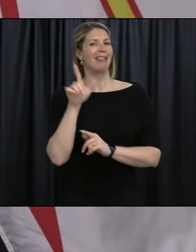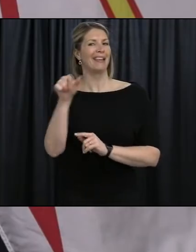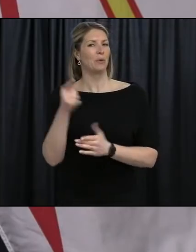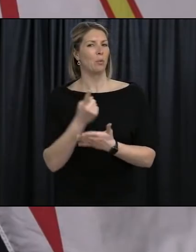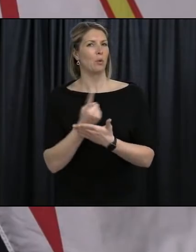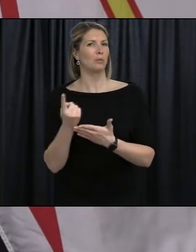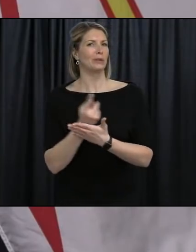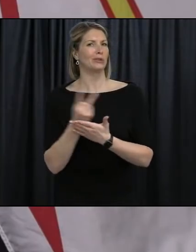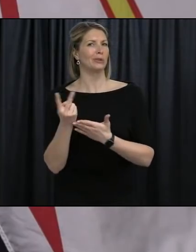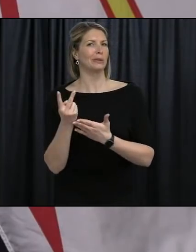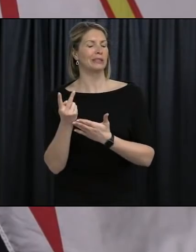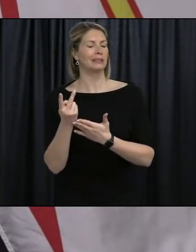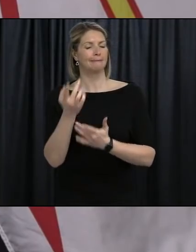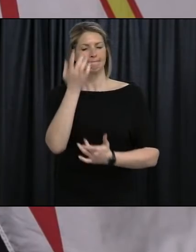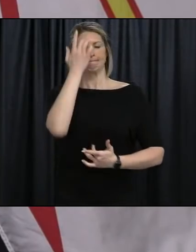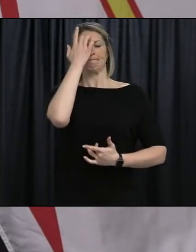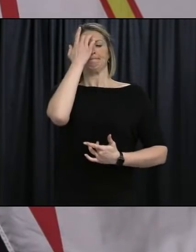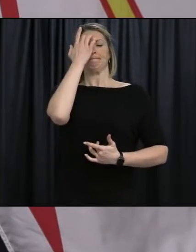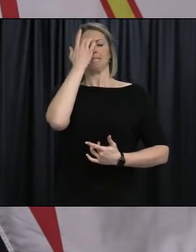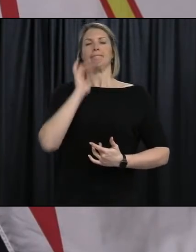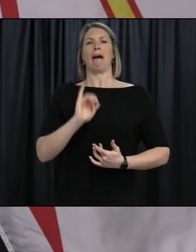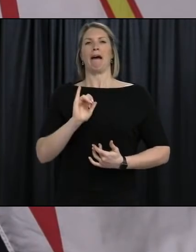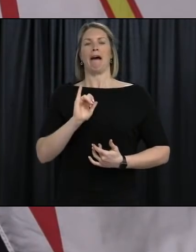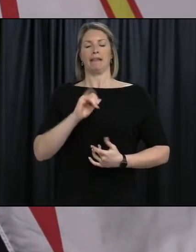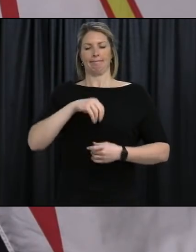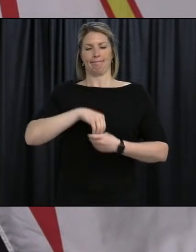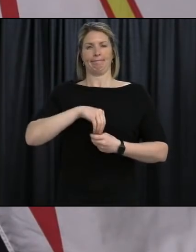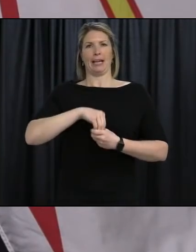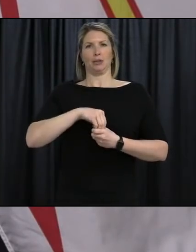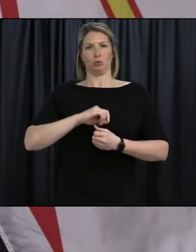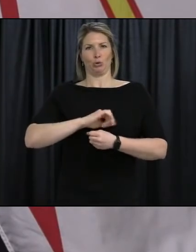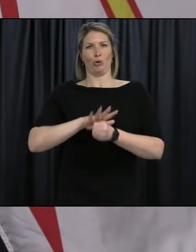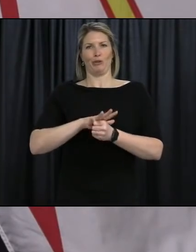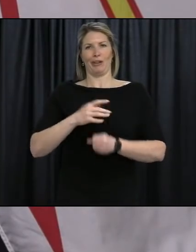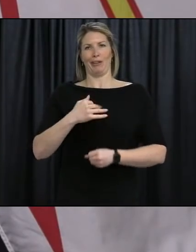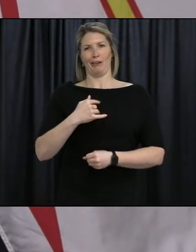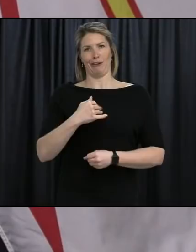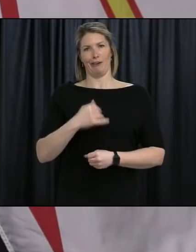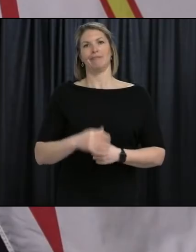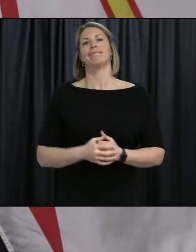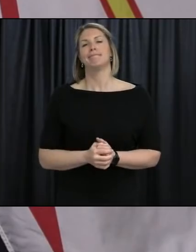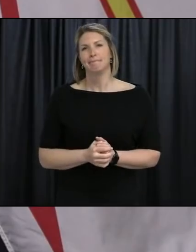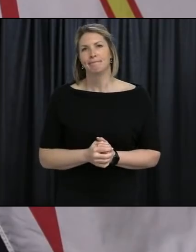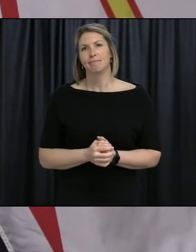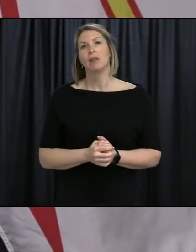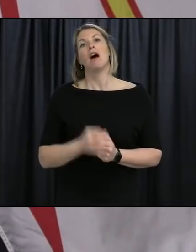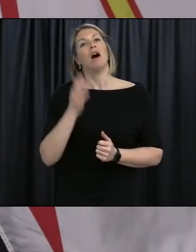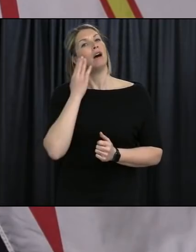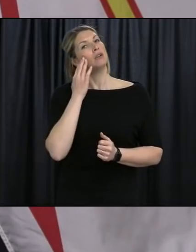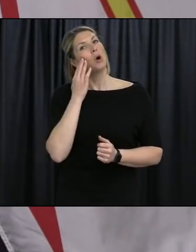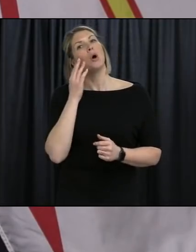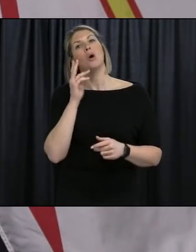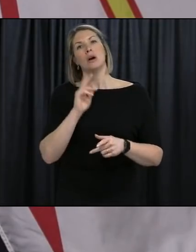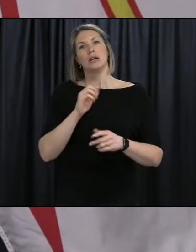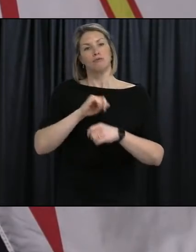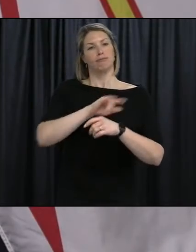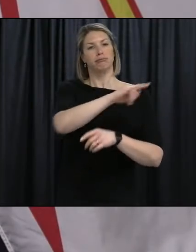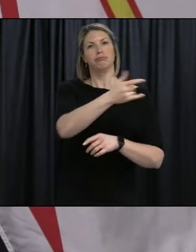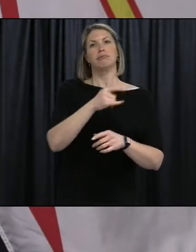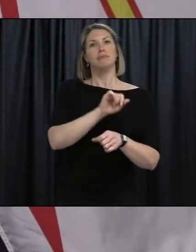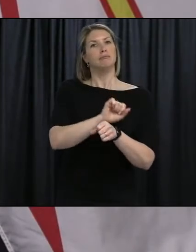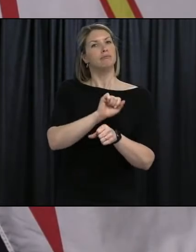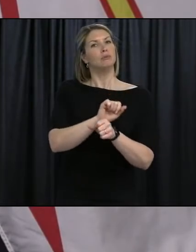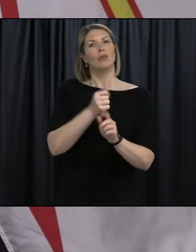of their job and continue essential work when returning home. These individuals are permitted to perform their essential work and abide by the